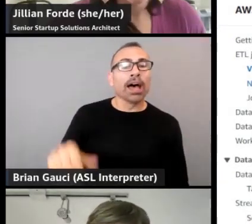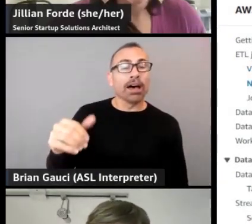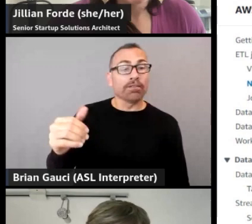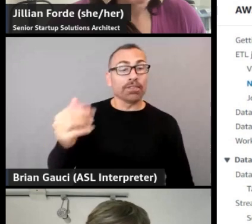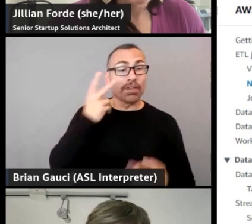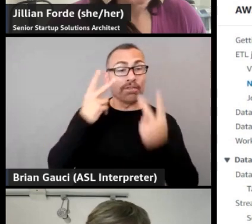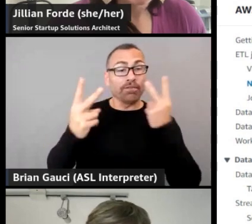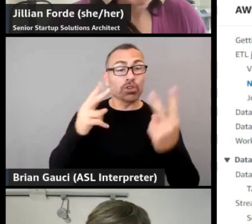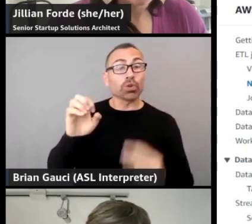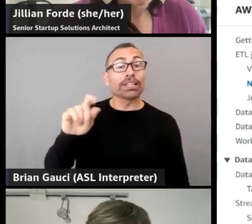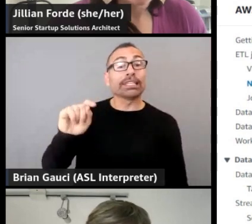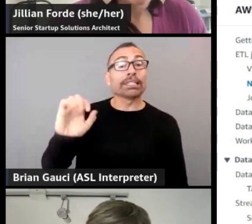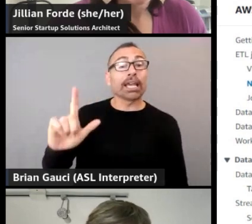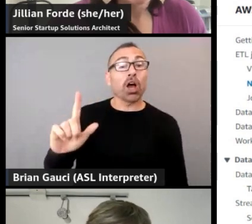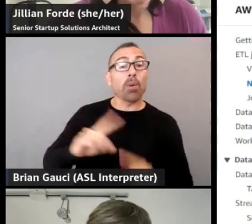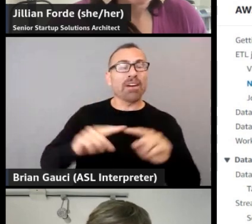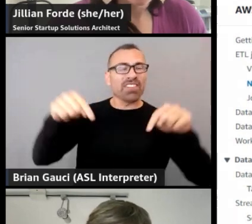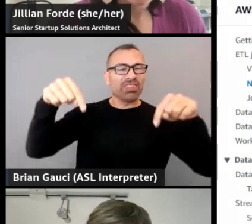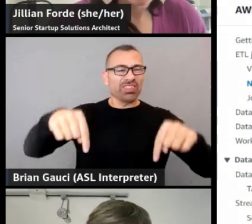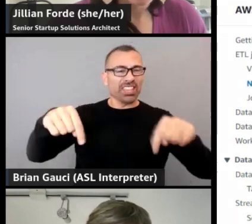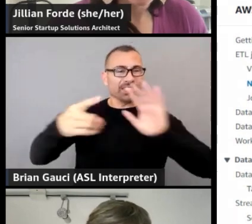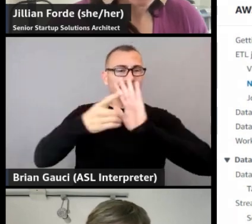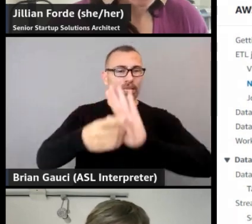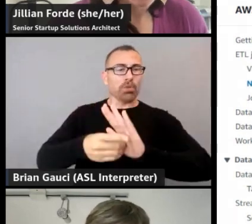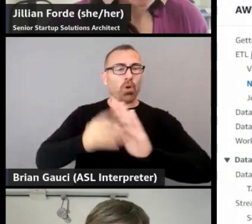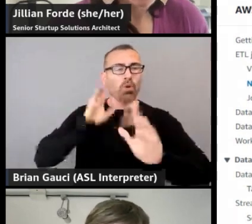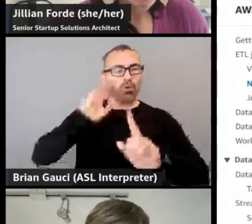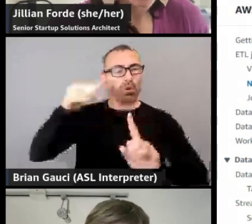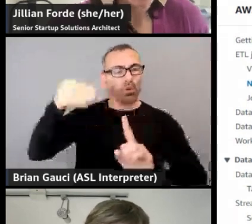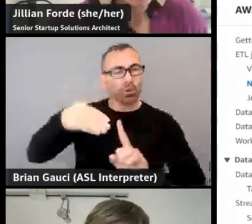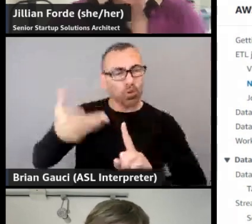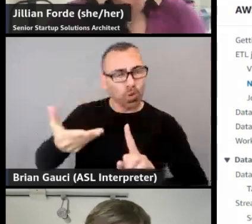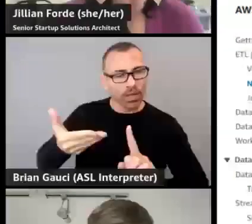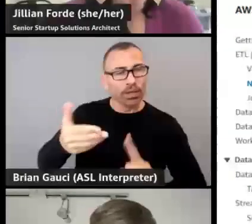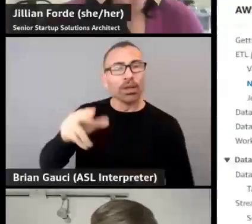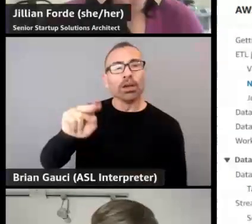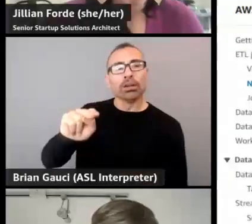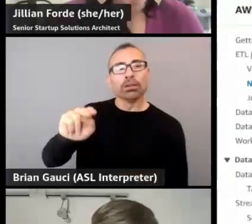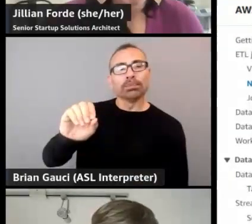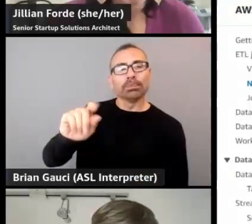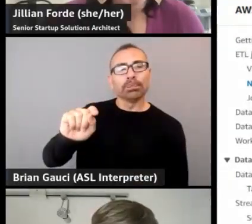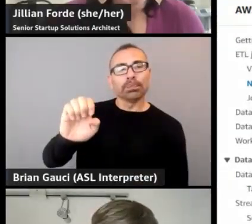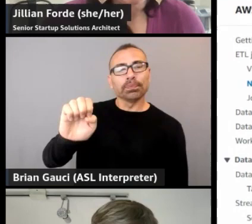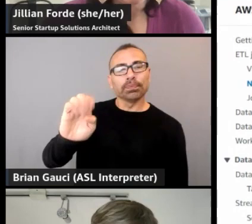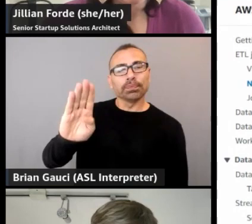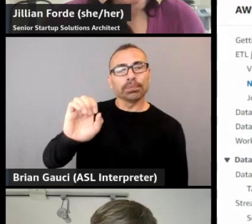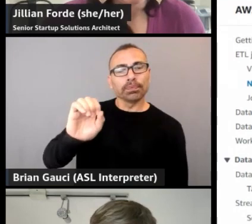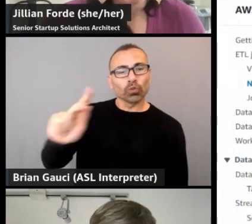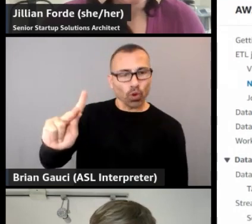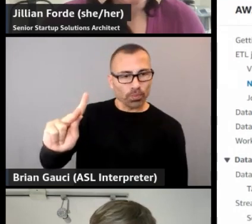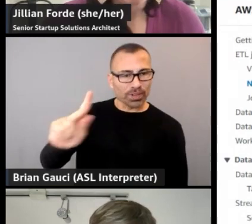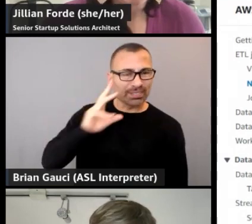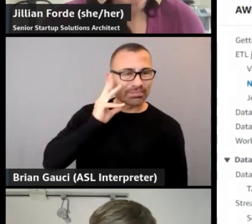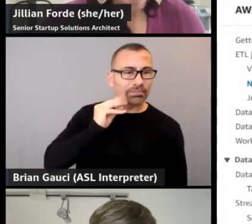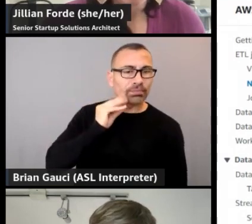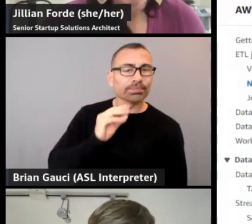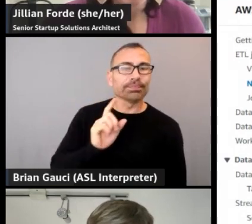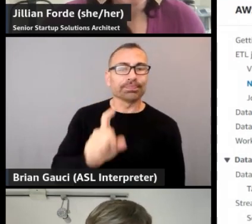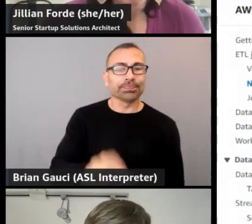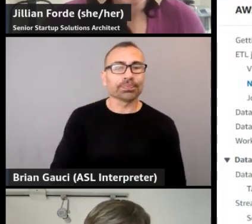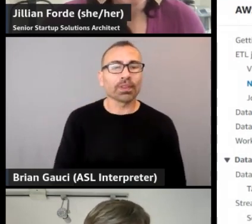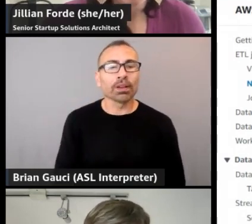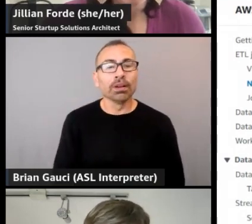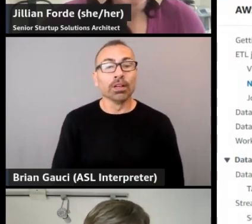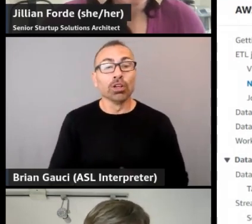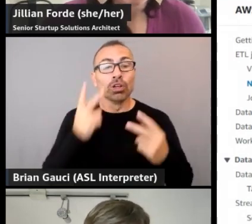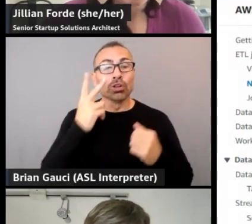going to focus on the notebook experience. And as you can see here, I have a